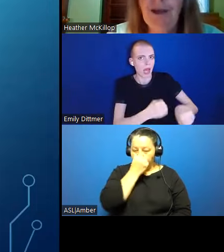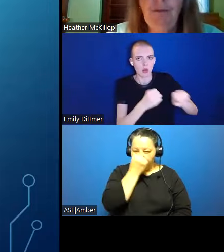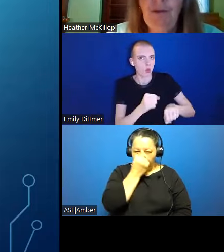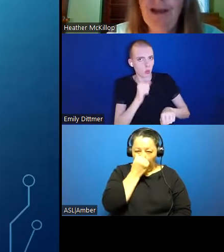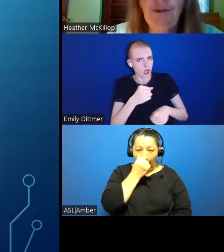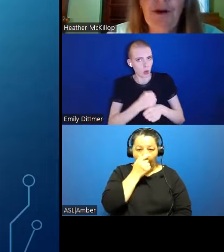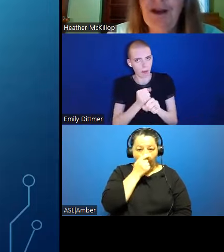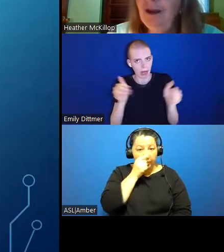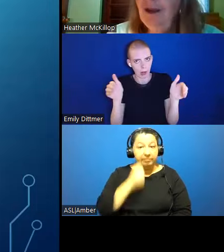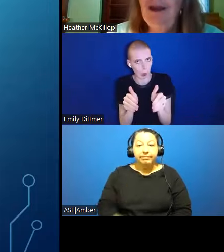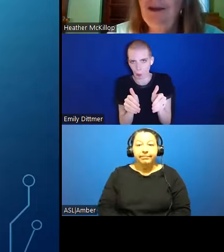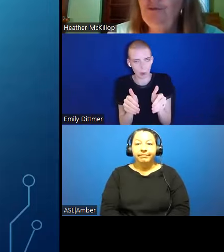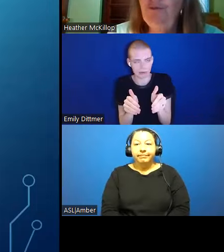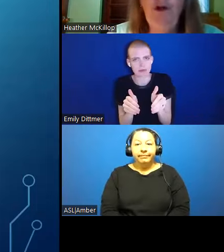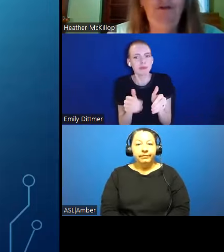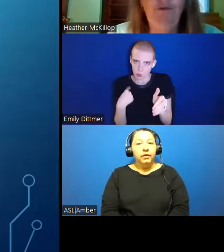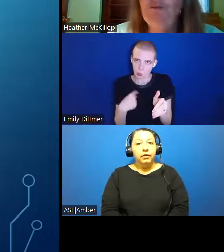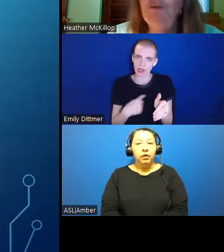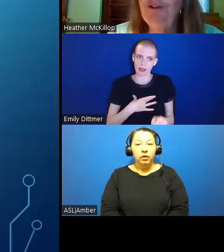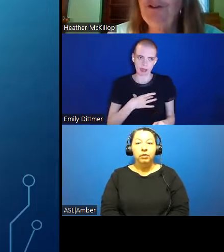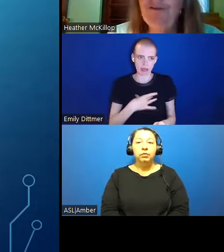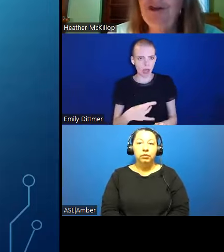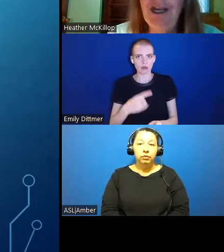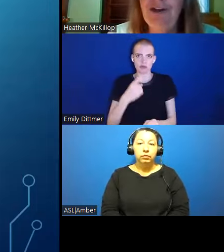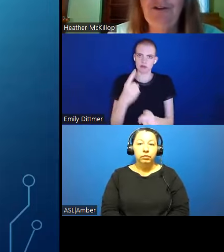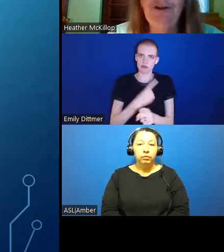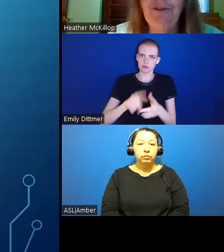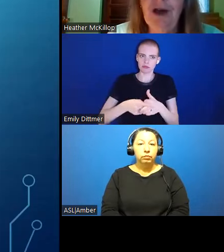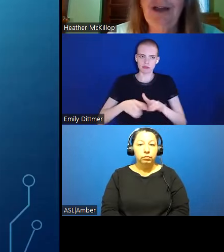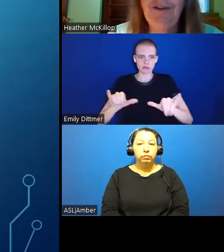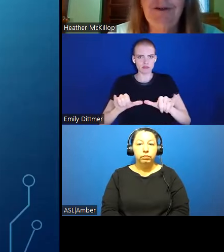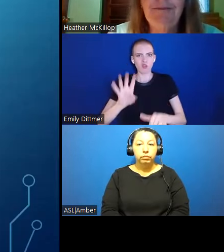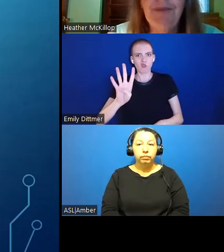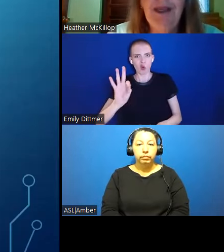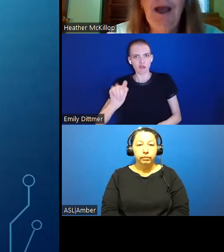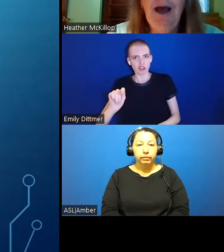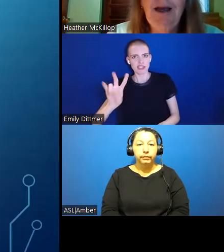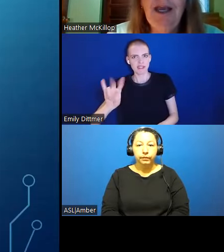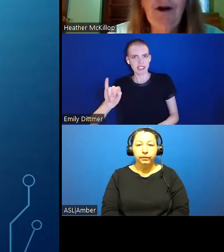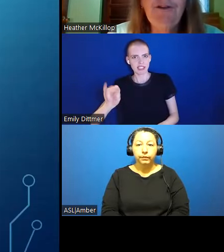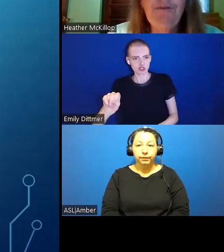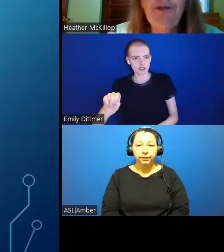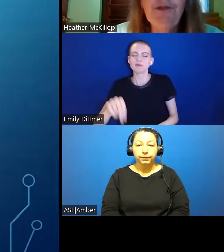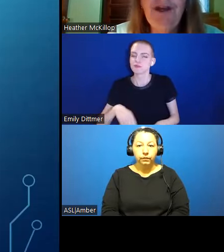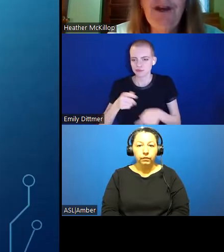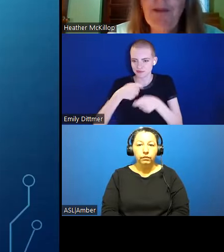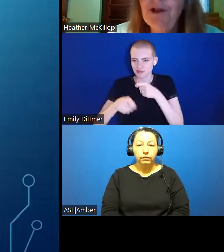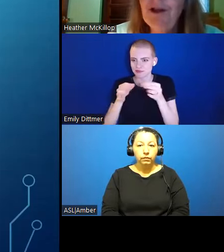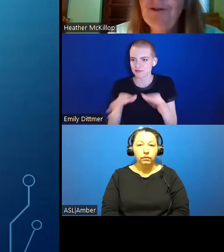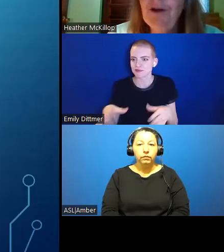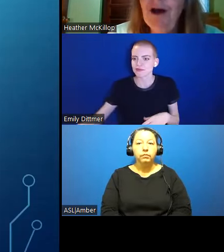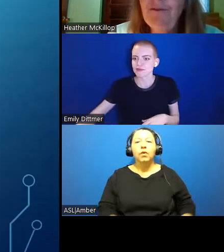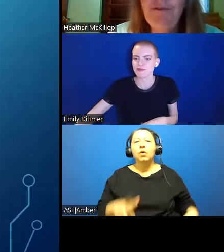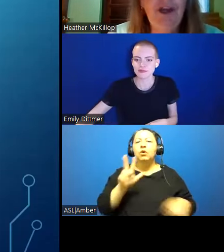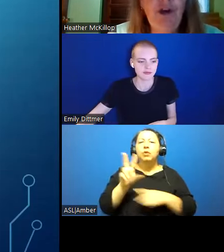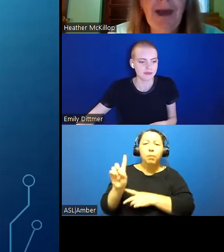because we like to print it in its full 4'7" size. Here are some 3D